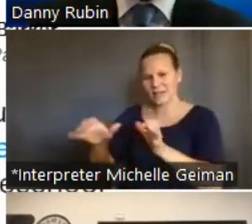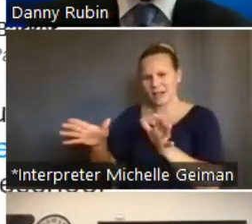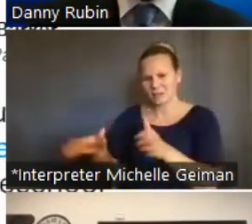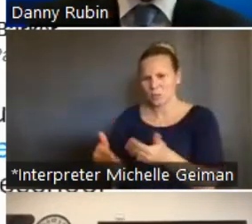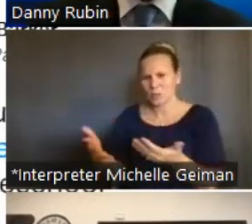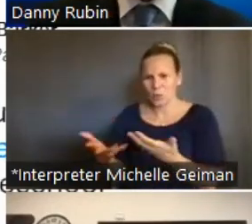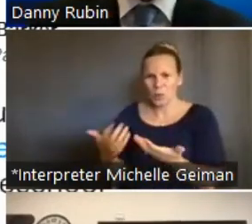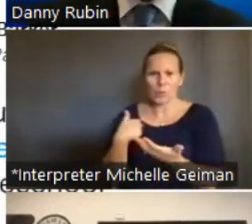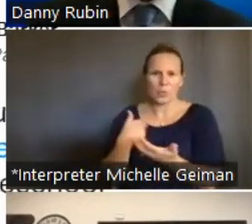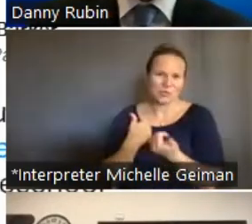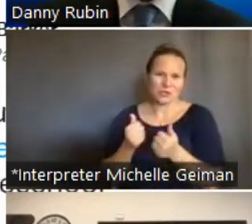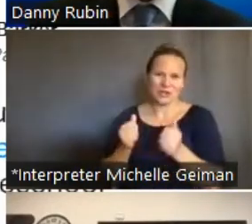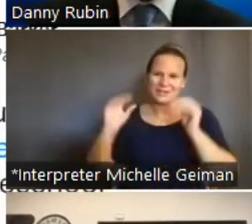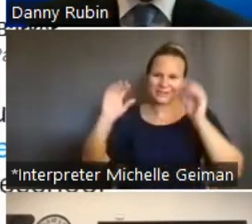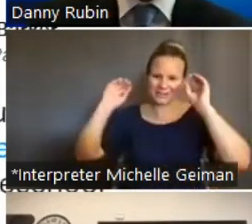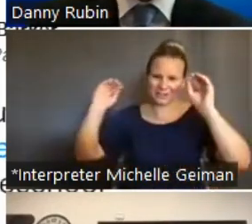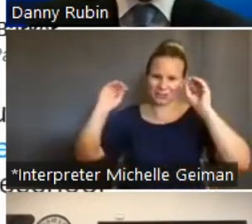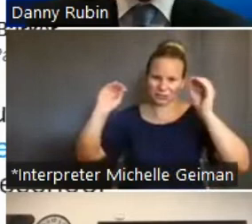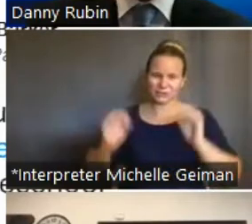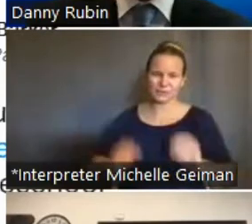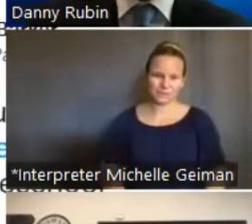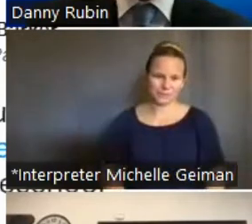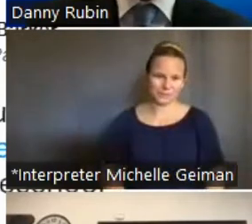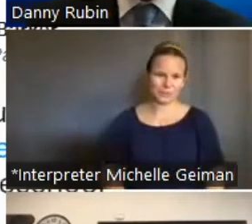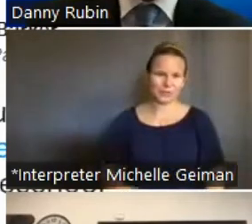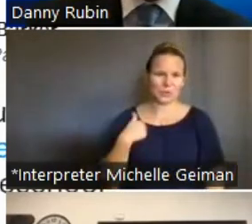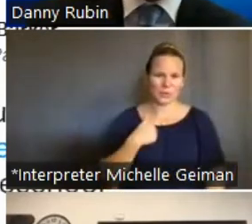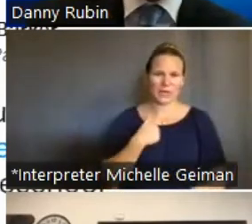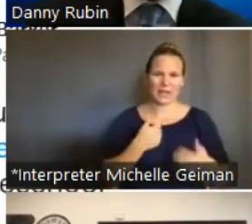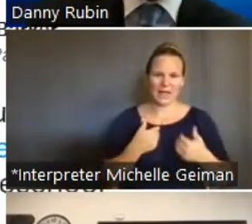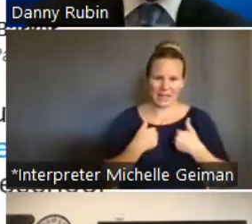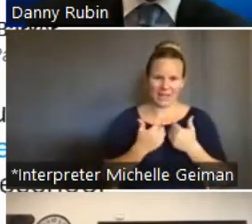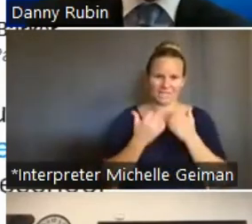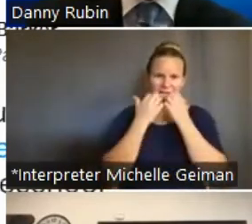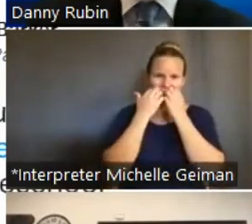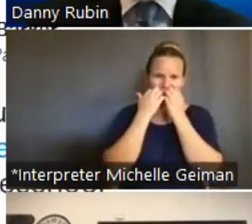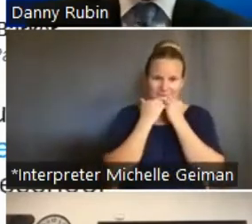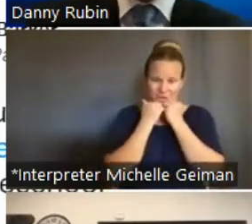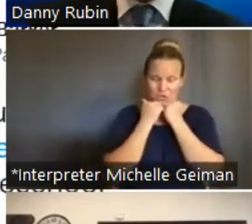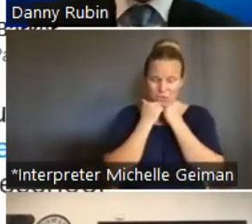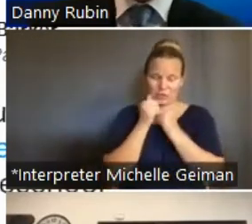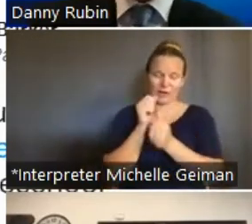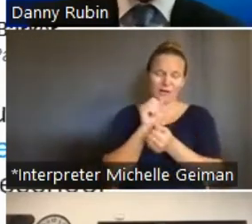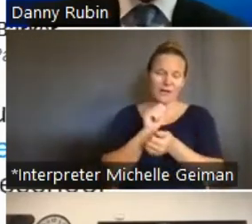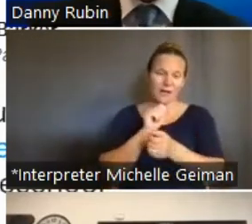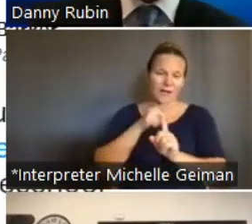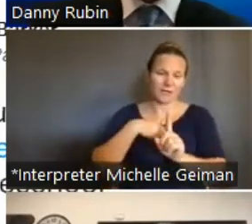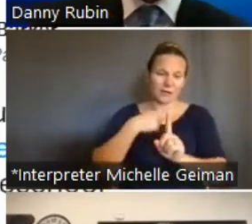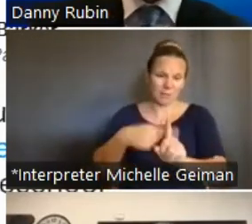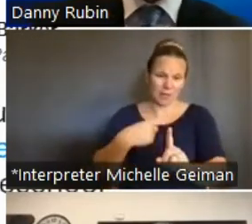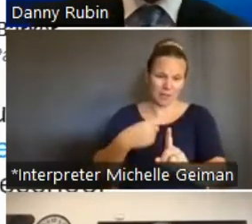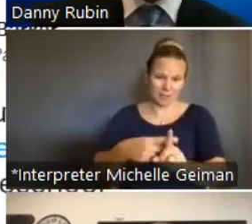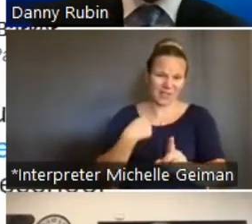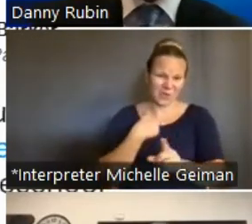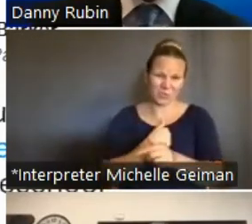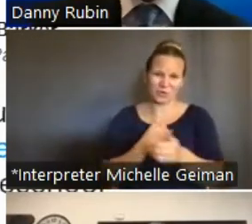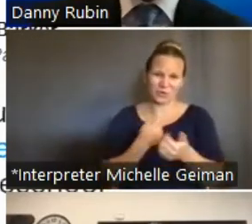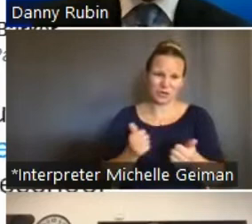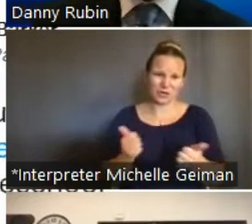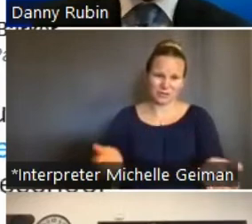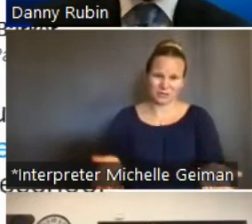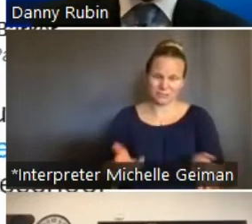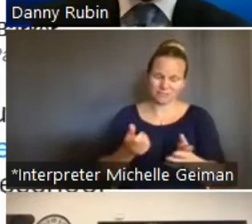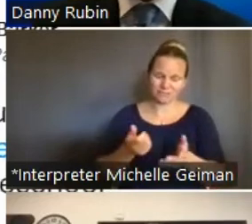we have a value each month that we foster, and then we celebrate. We celebrate those that are kind